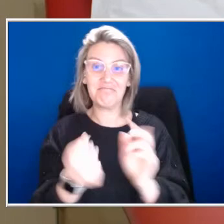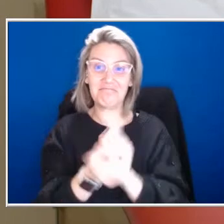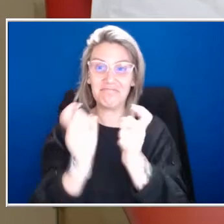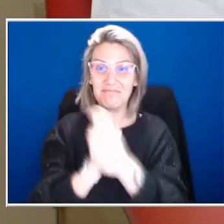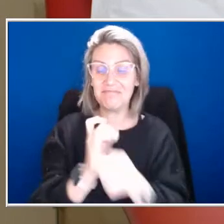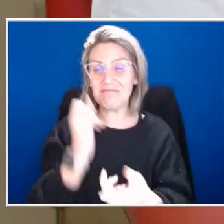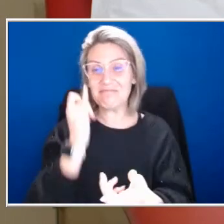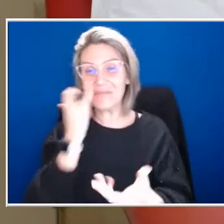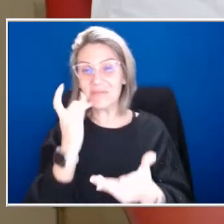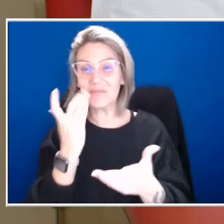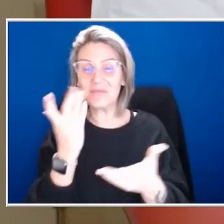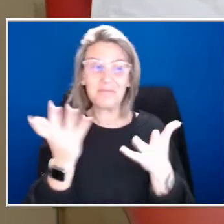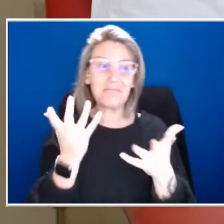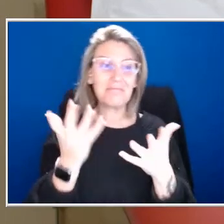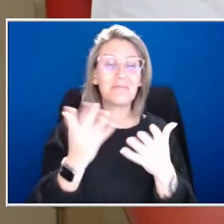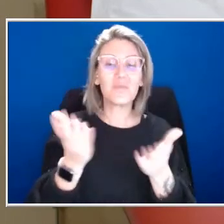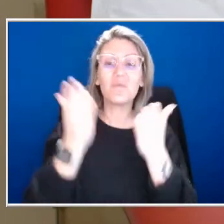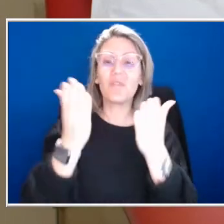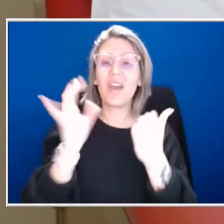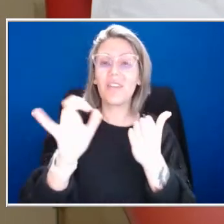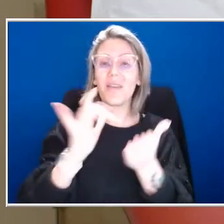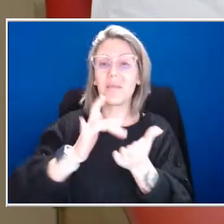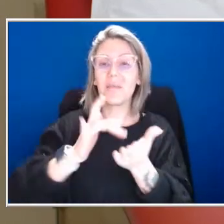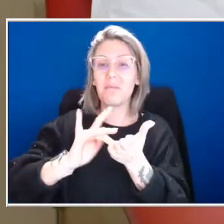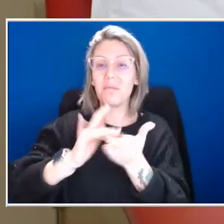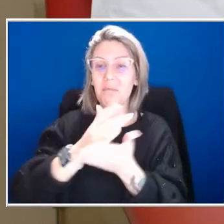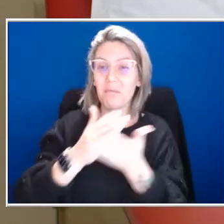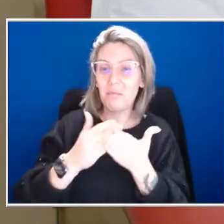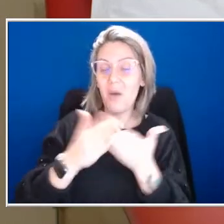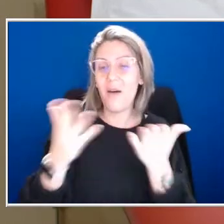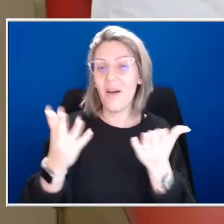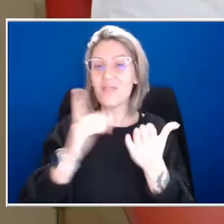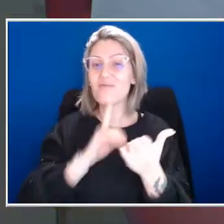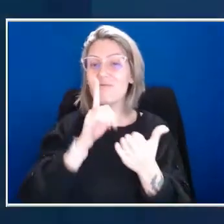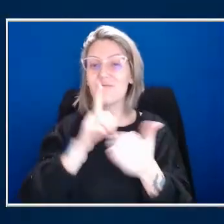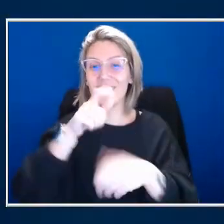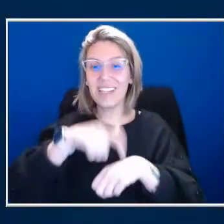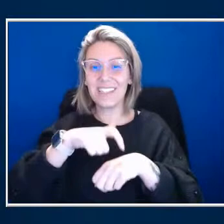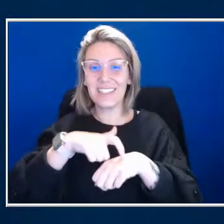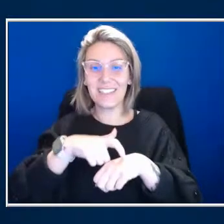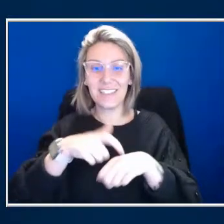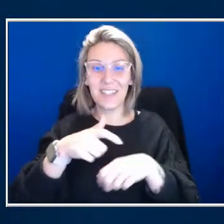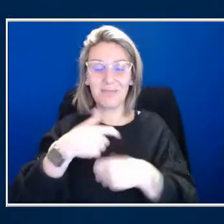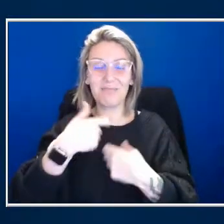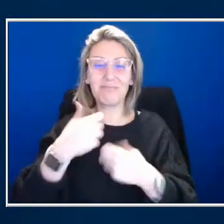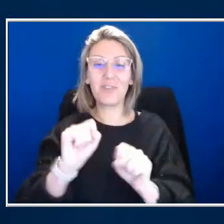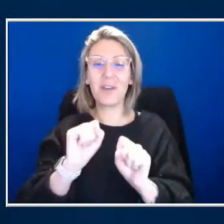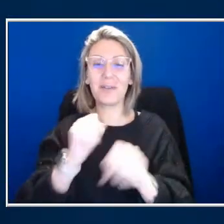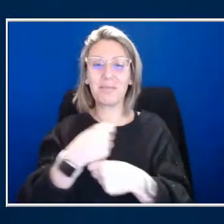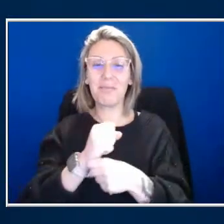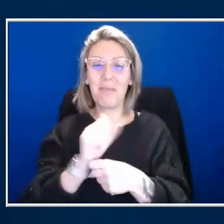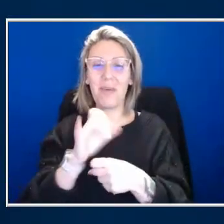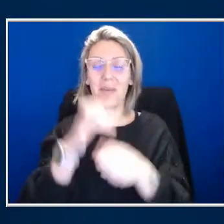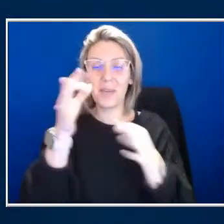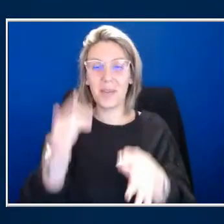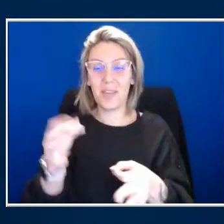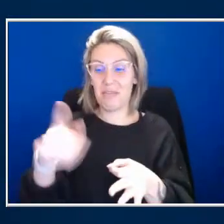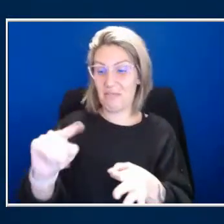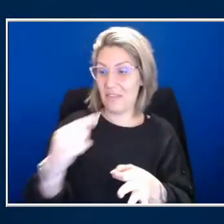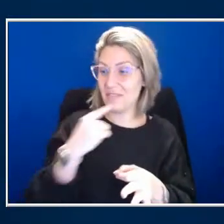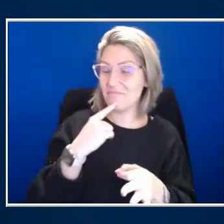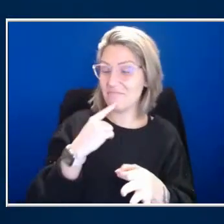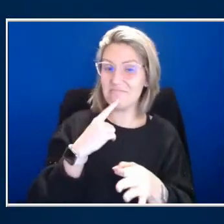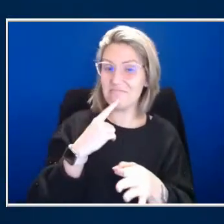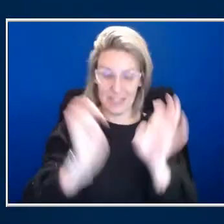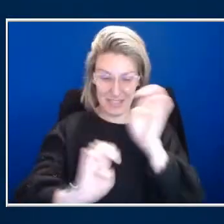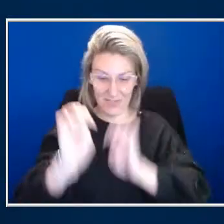provide that medical component of that real time while they're trying to make those decisions. Dr. Schreppel says they try to evaluate players